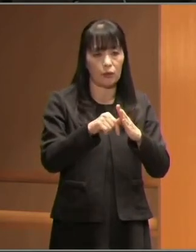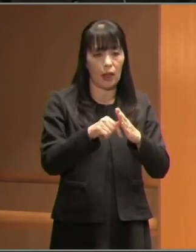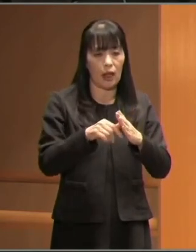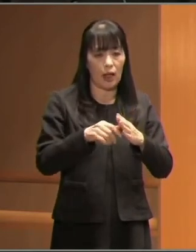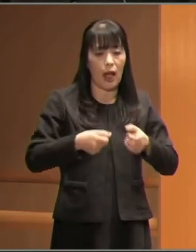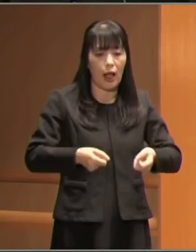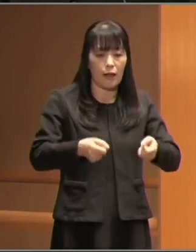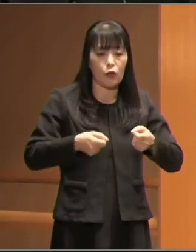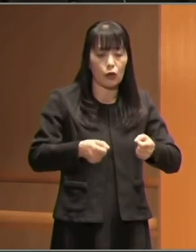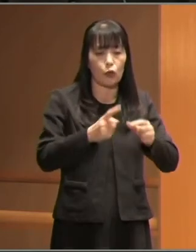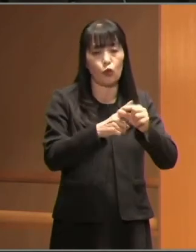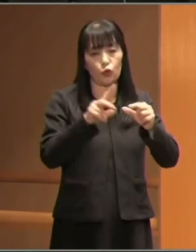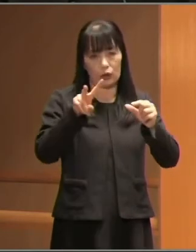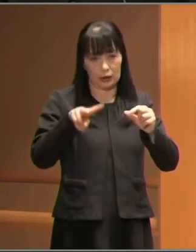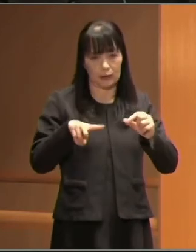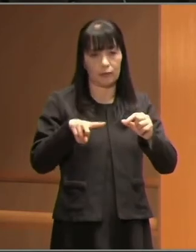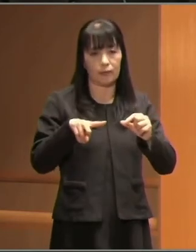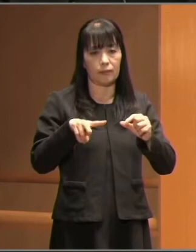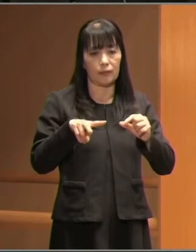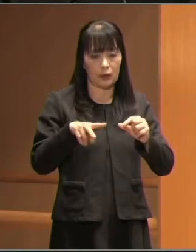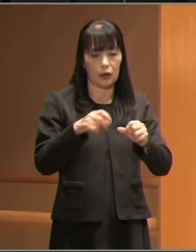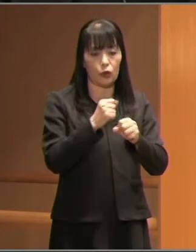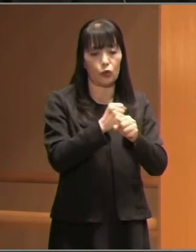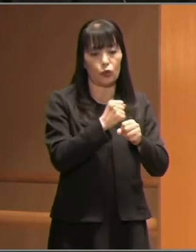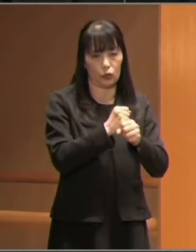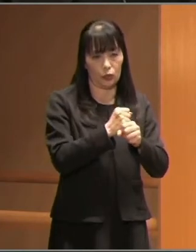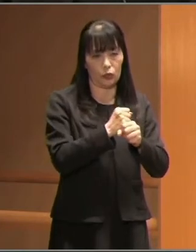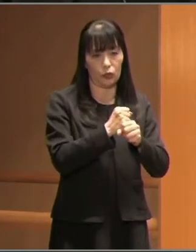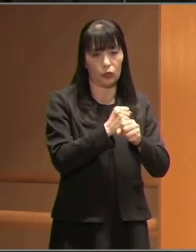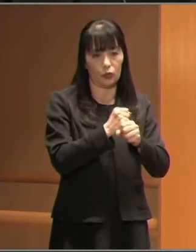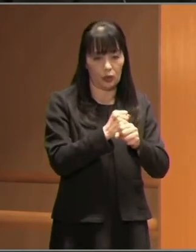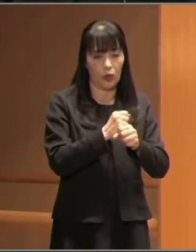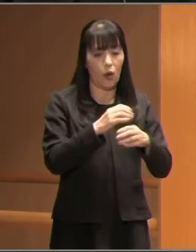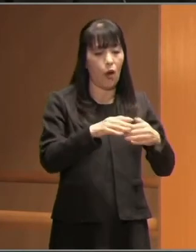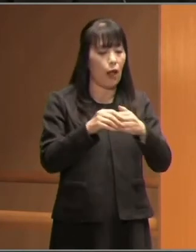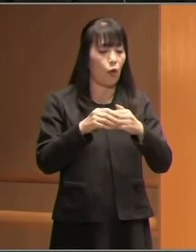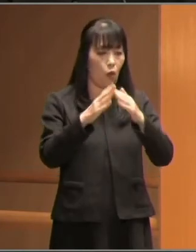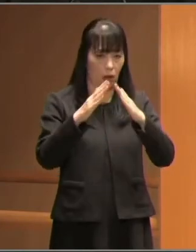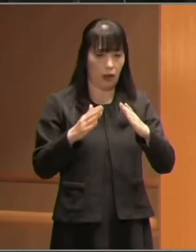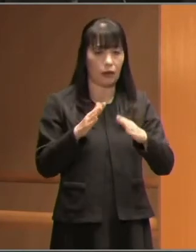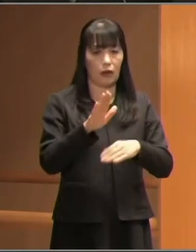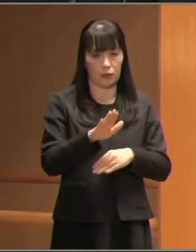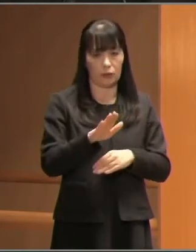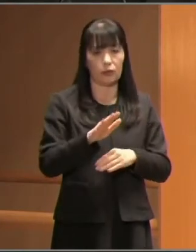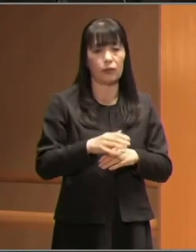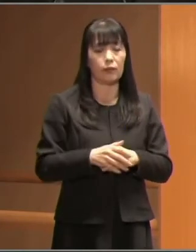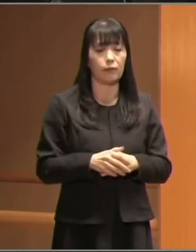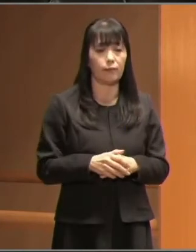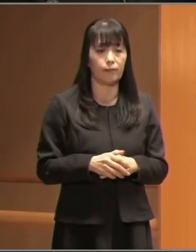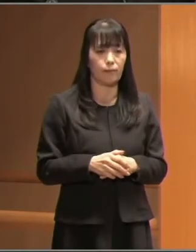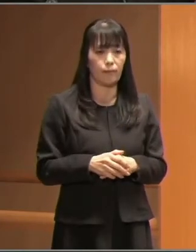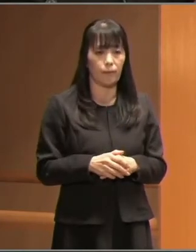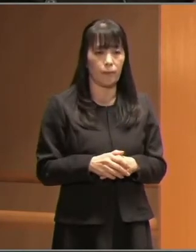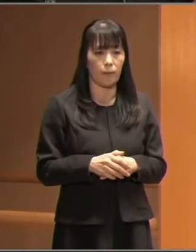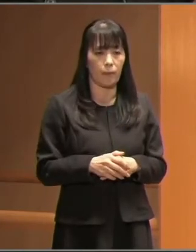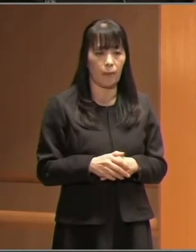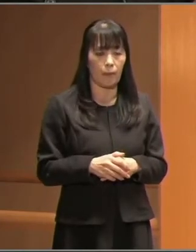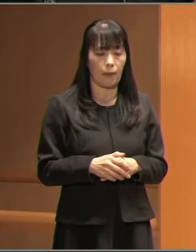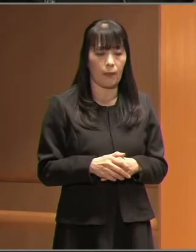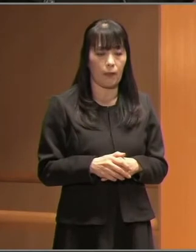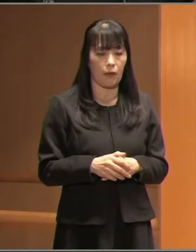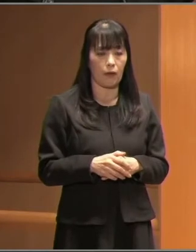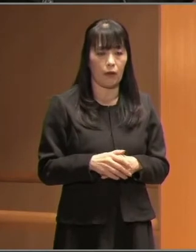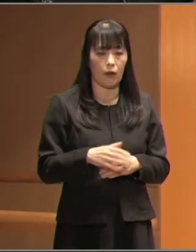Japan Handmade Washi Association is for the handmade paper makers.